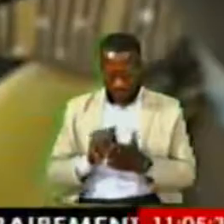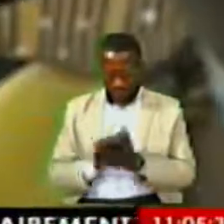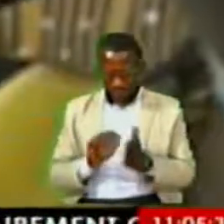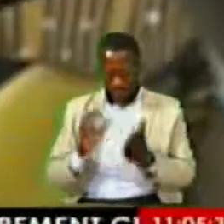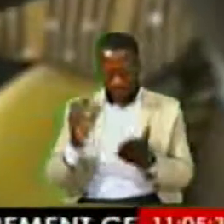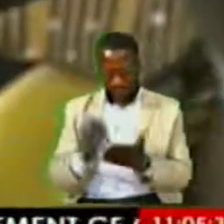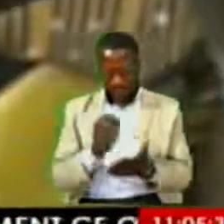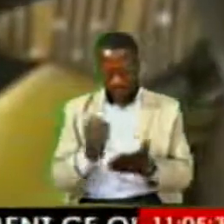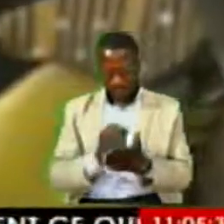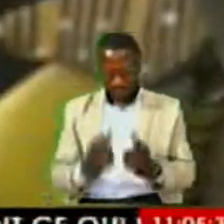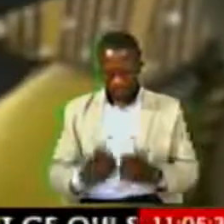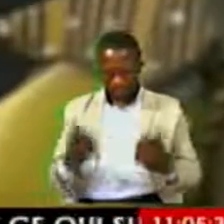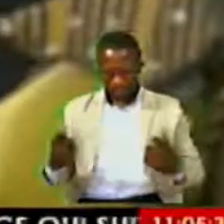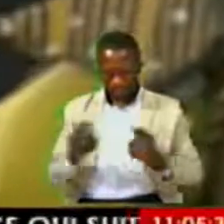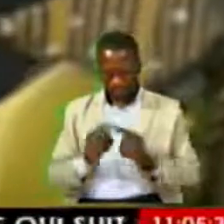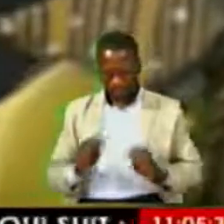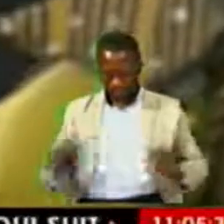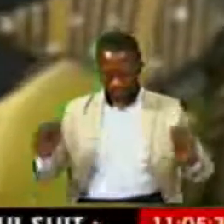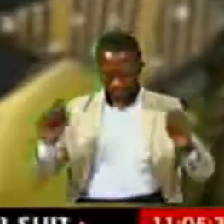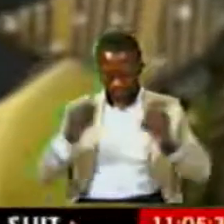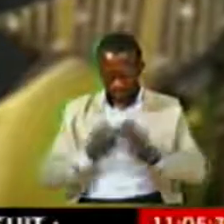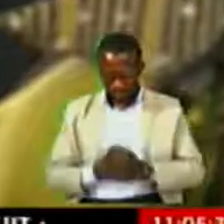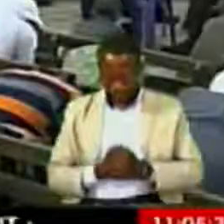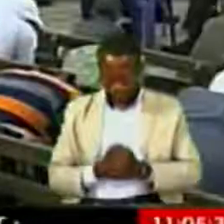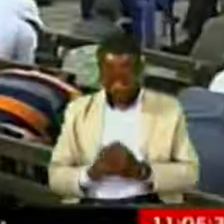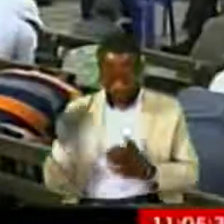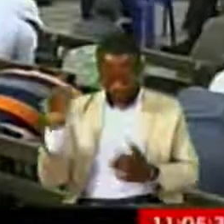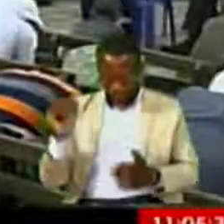It is a big, big, big, big, big monster.